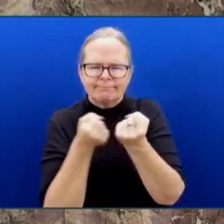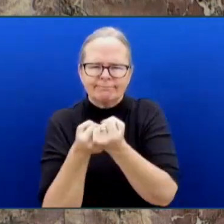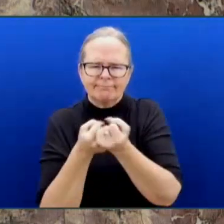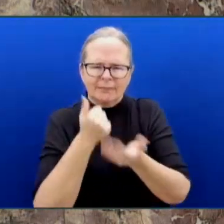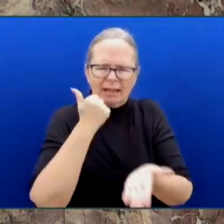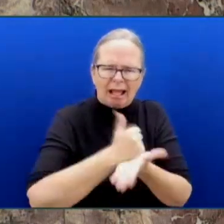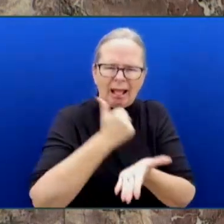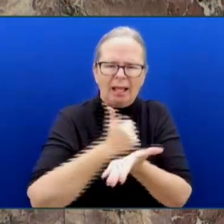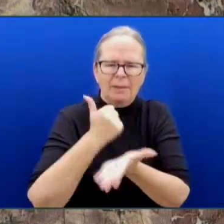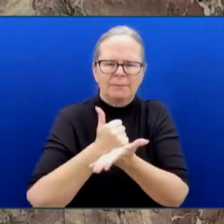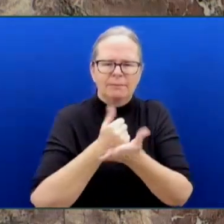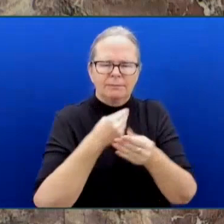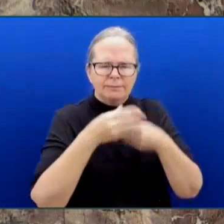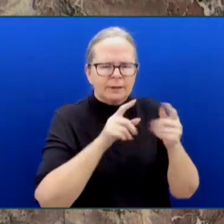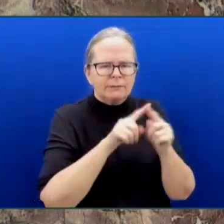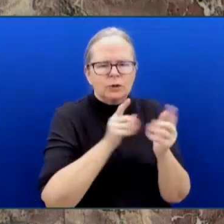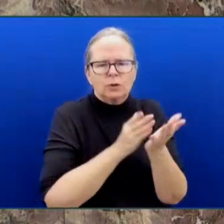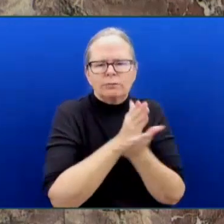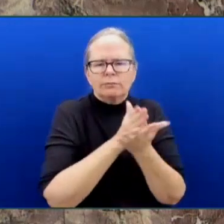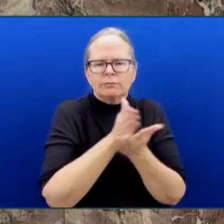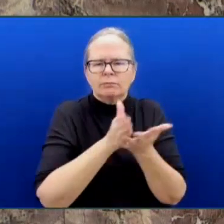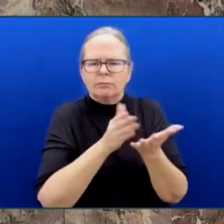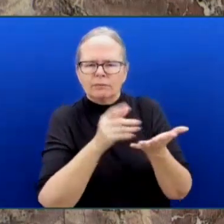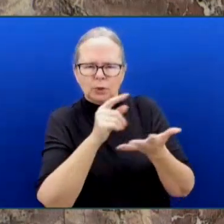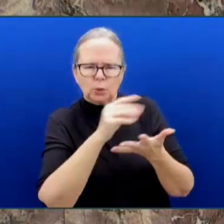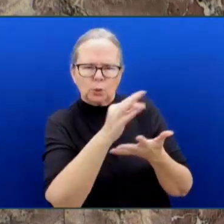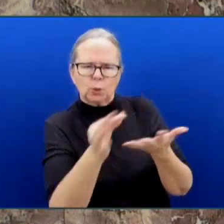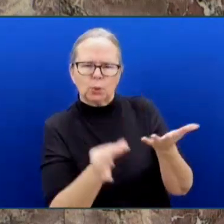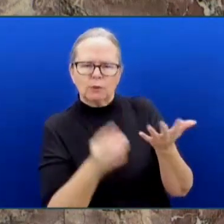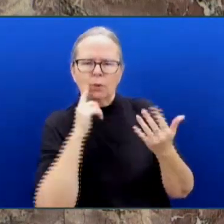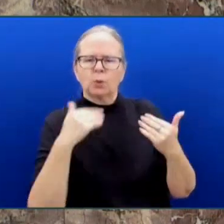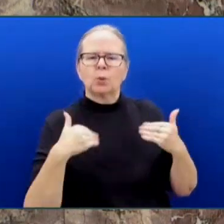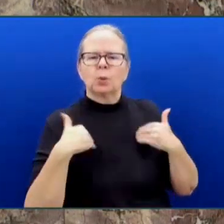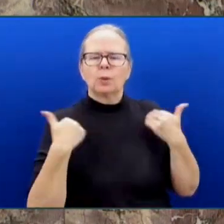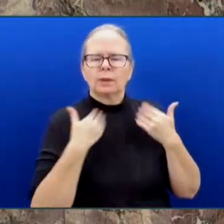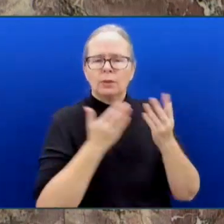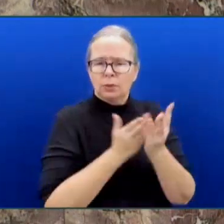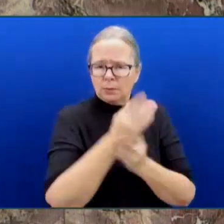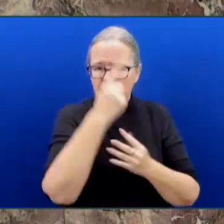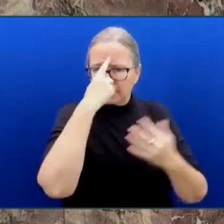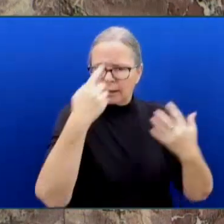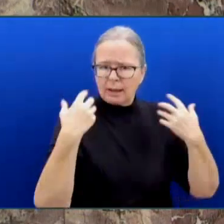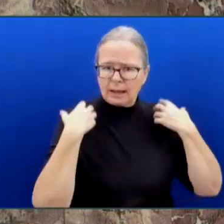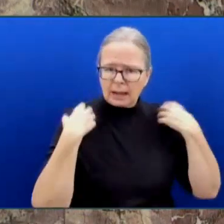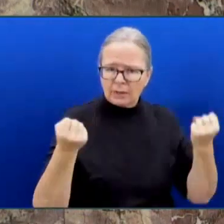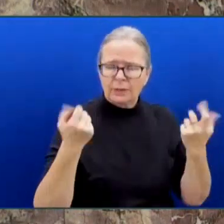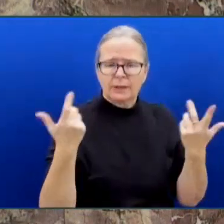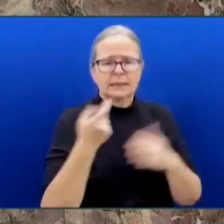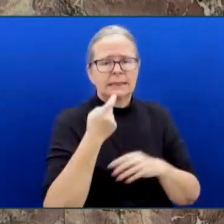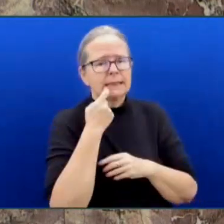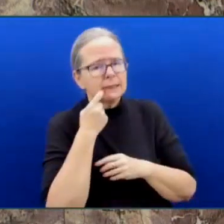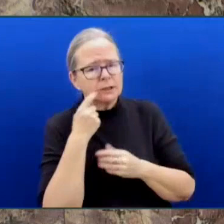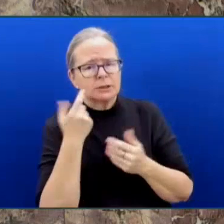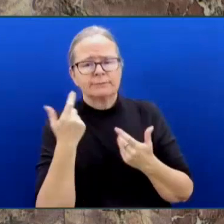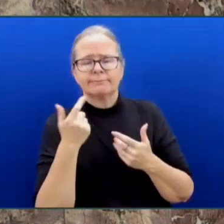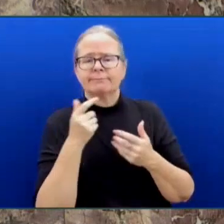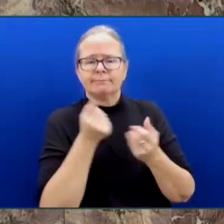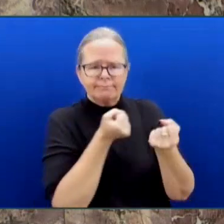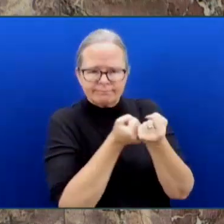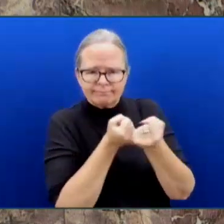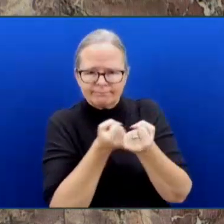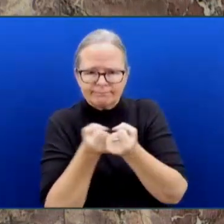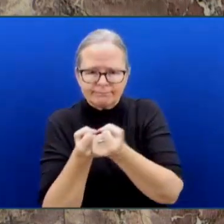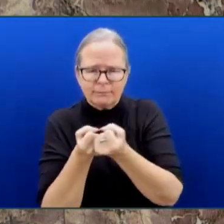youth to support them when they are experiencing mental health and substance use issues. It's why we've spent so much investing in